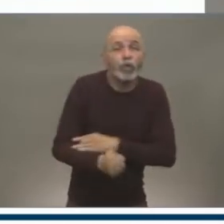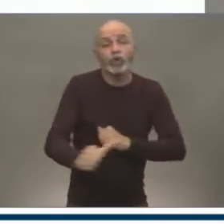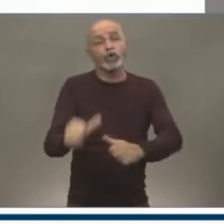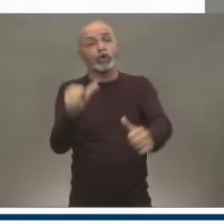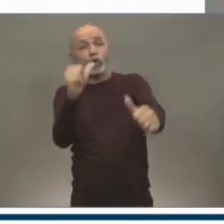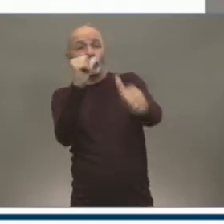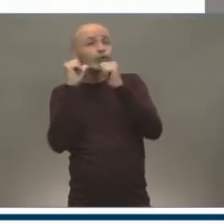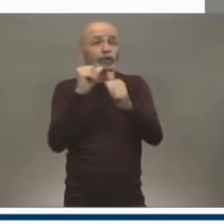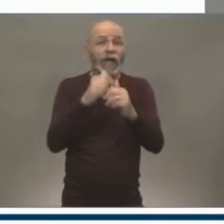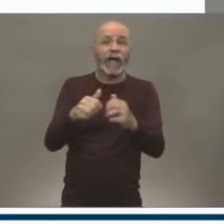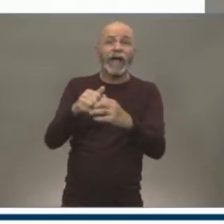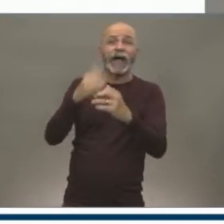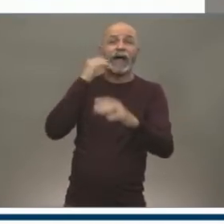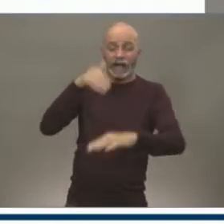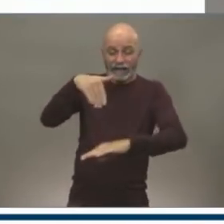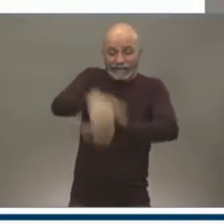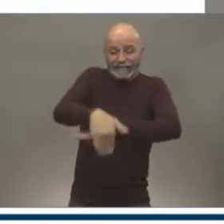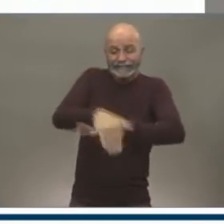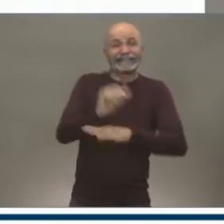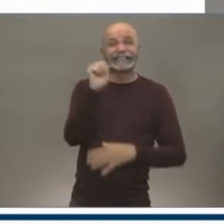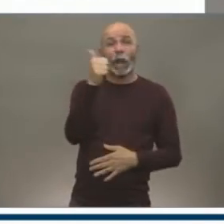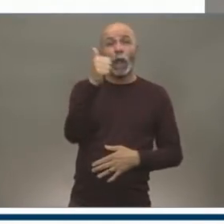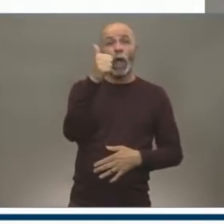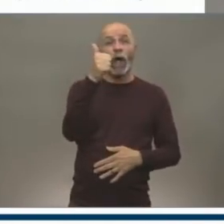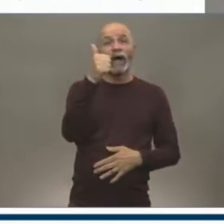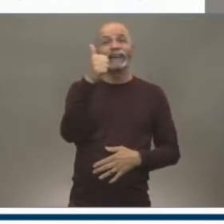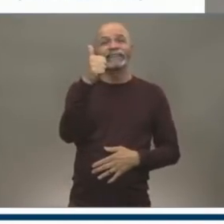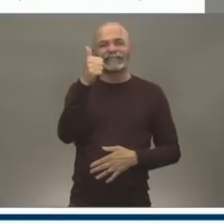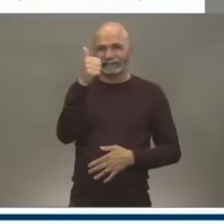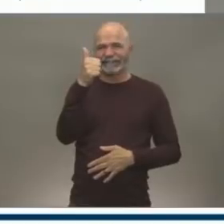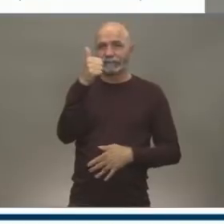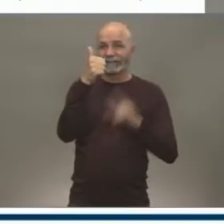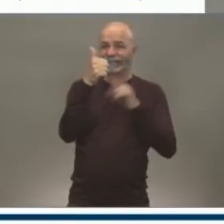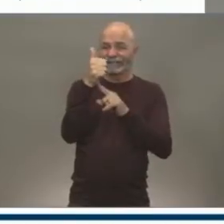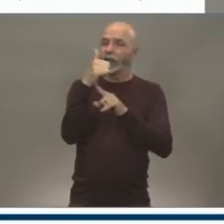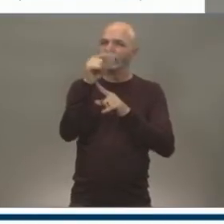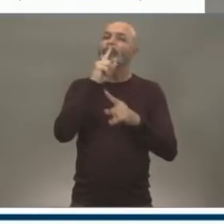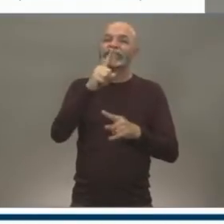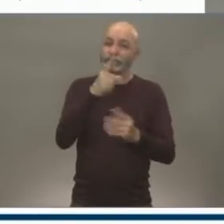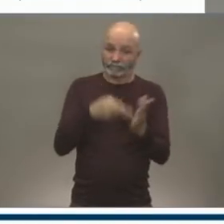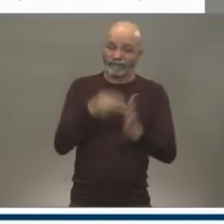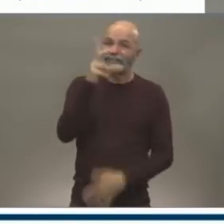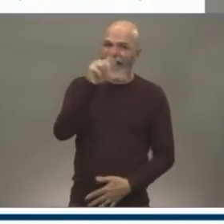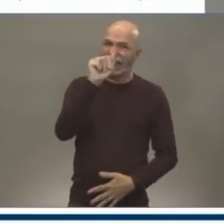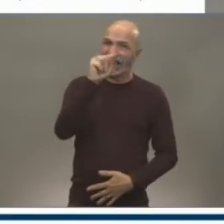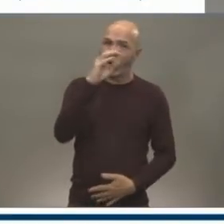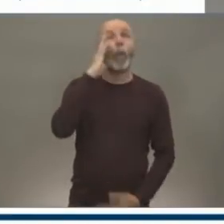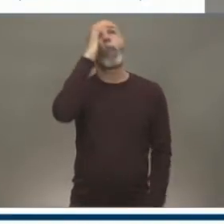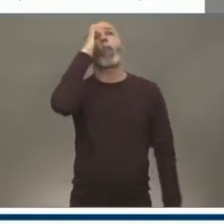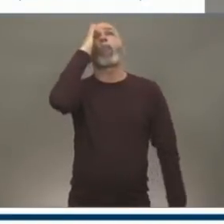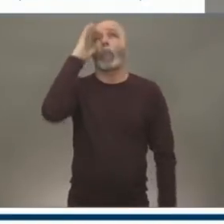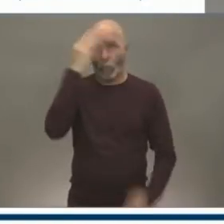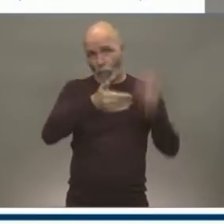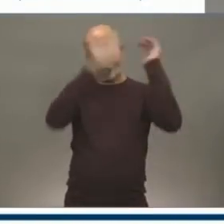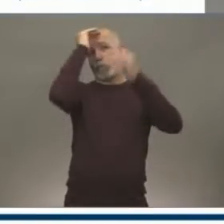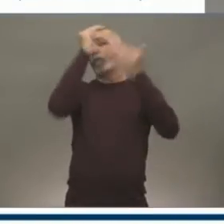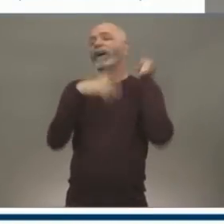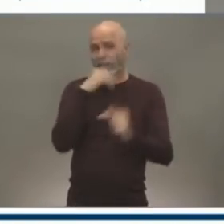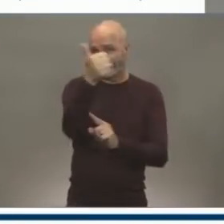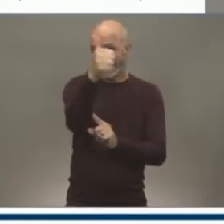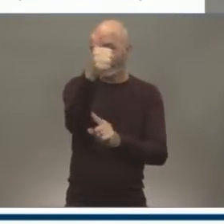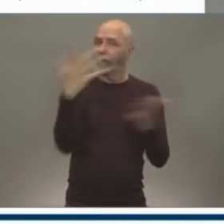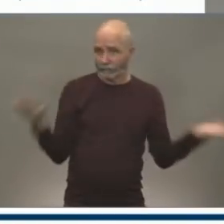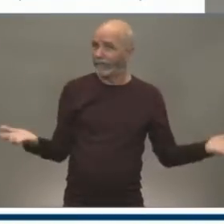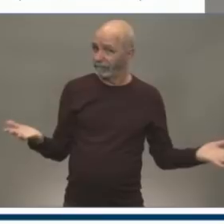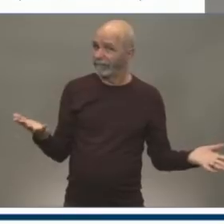p.m., which for me is a late night anyway. Anybody who works in or goes to that late night